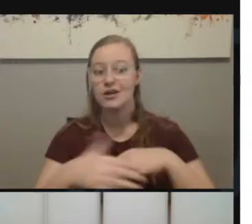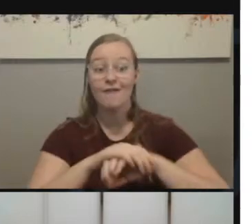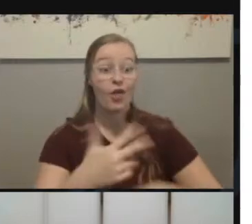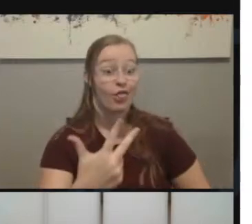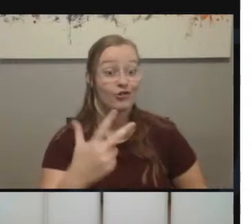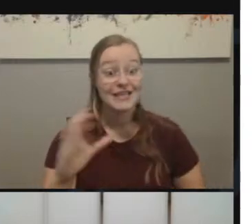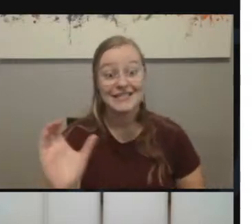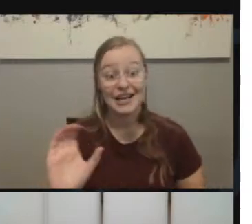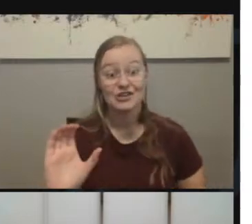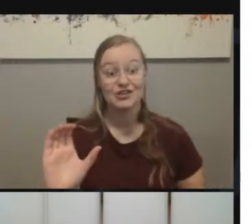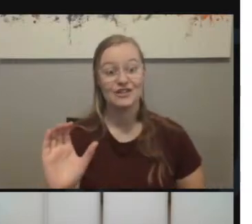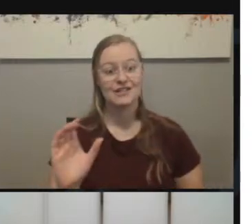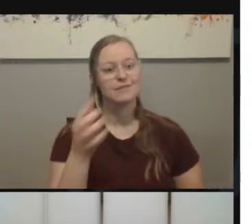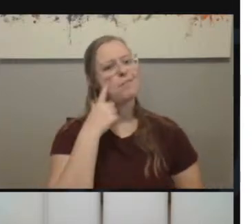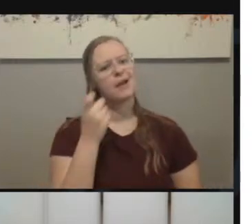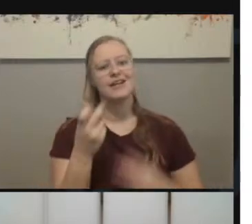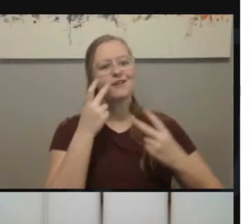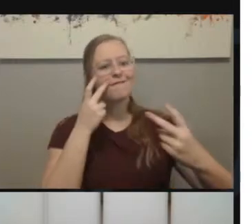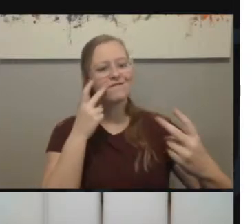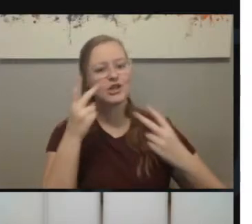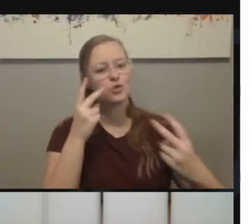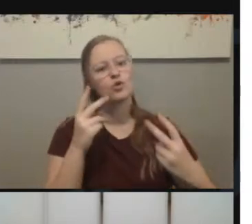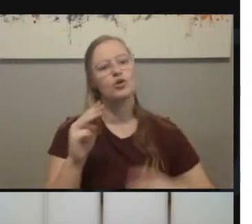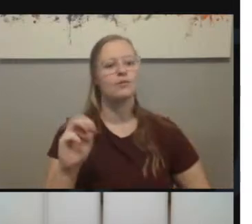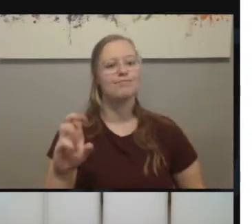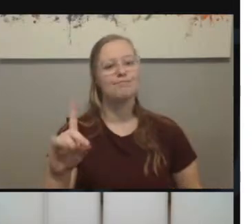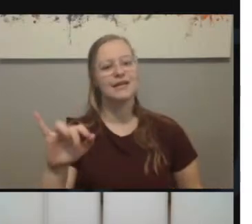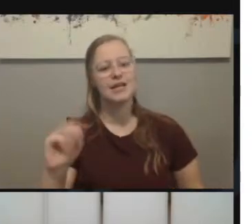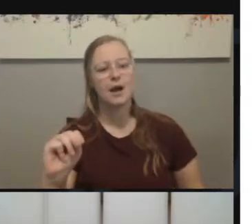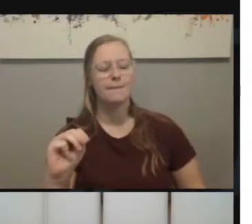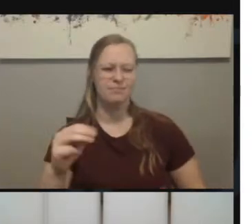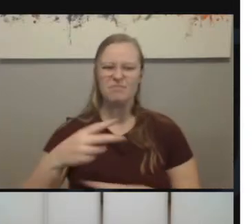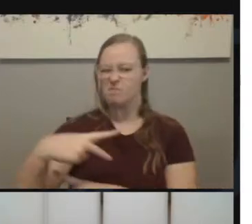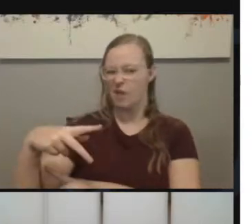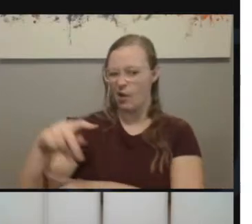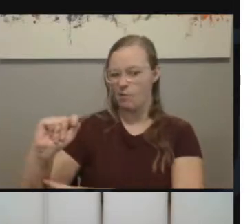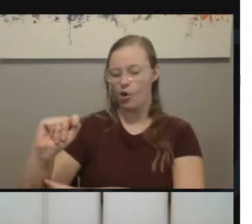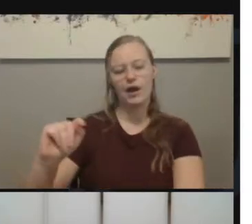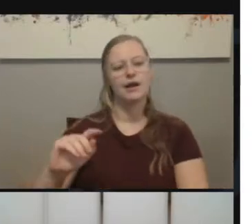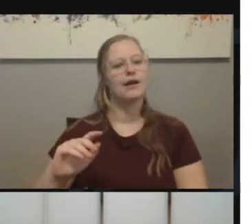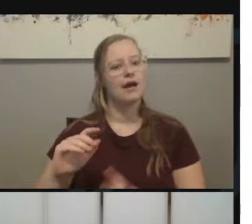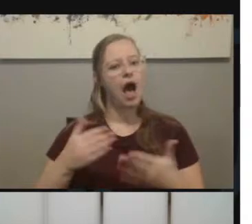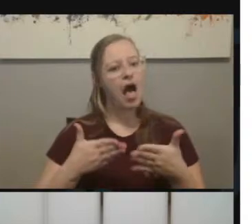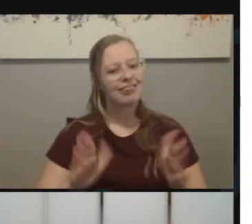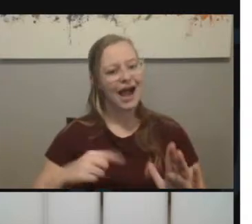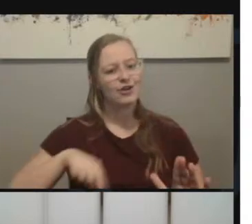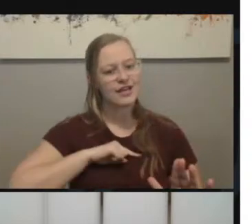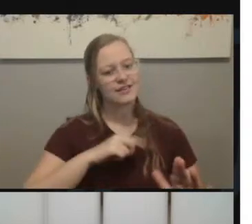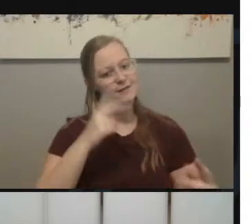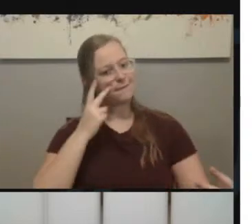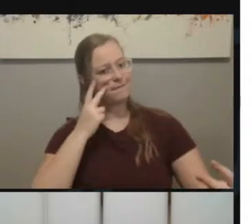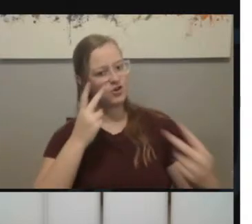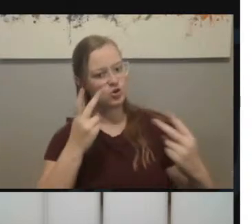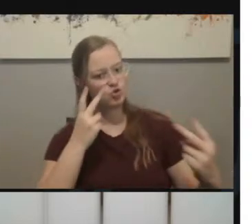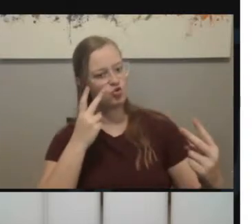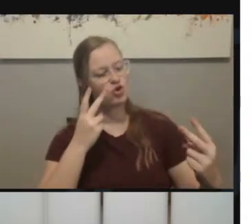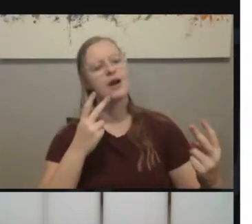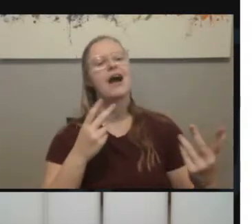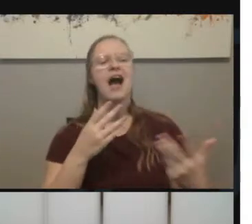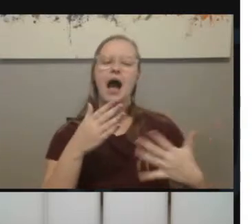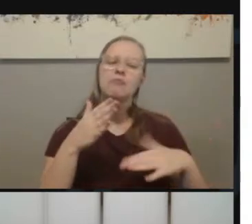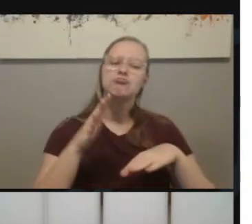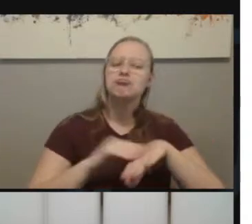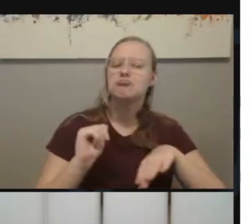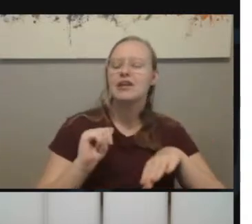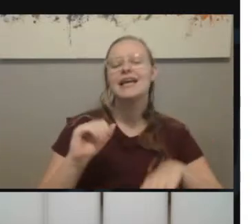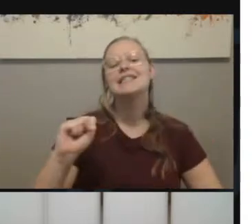our visual medium of PowerPoint allows us to view, I'm calling those episodes